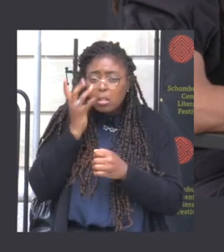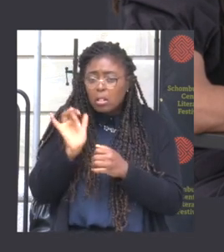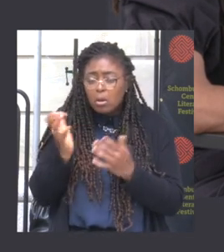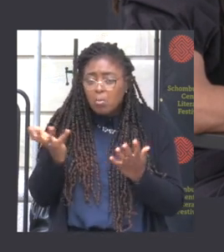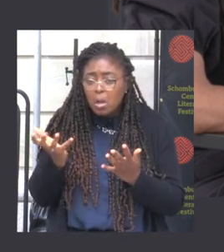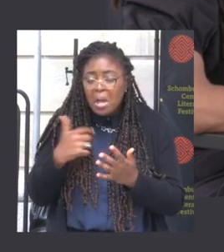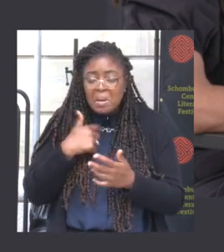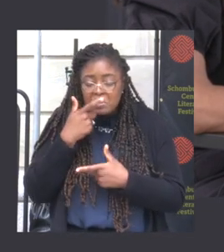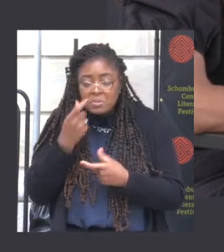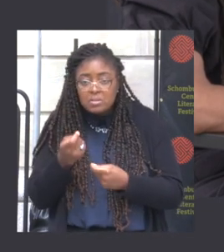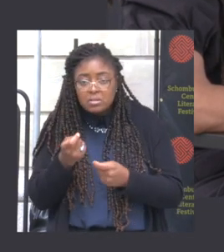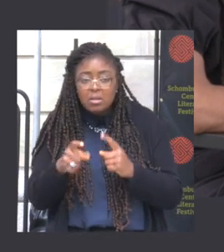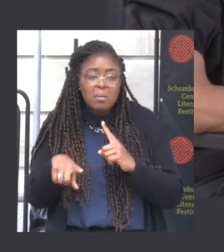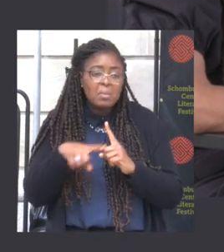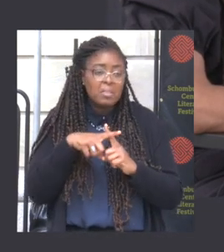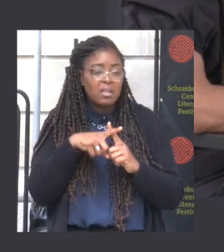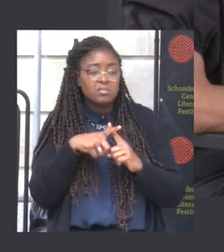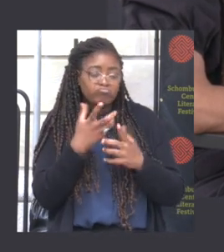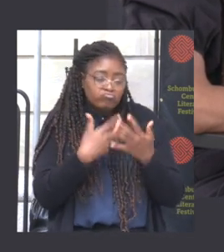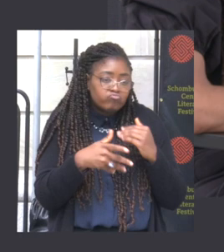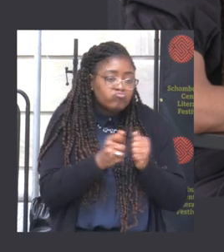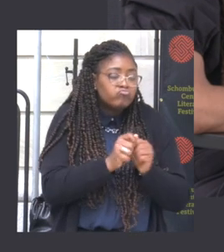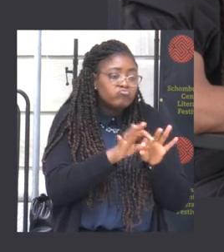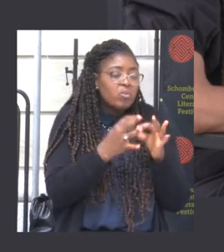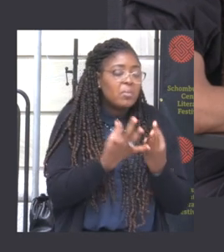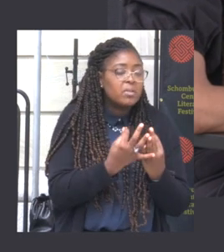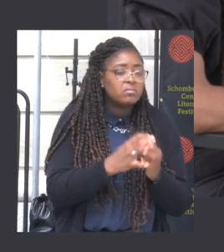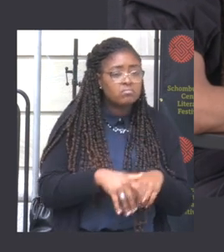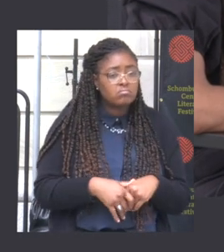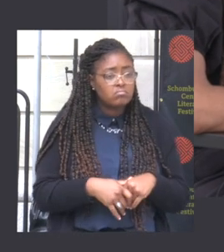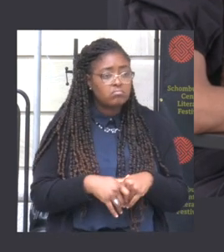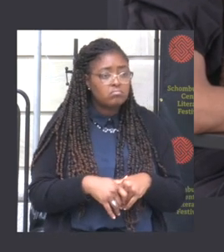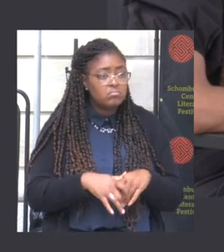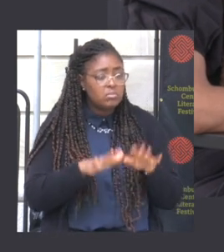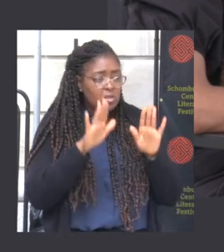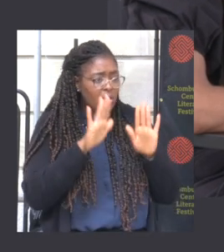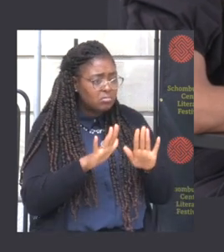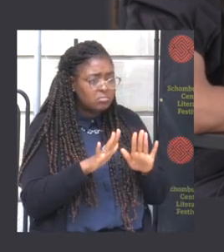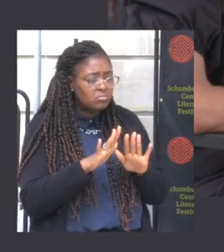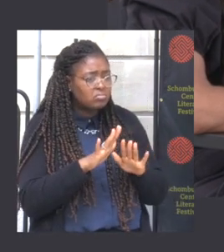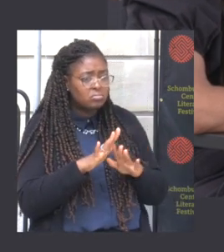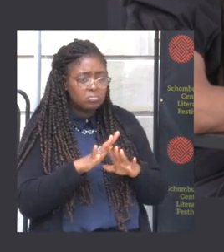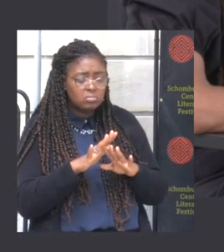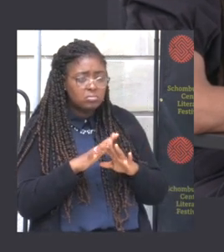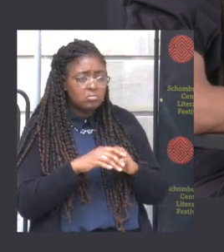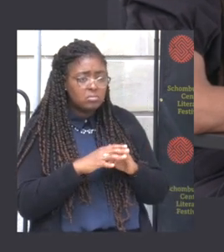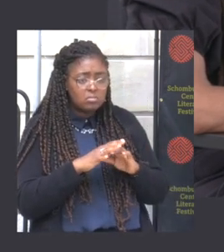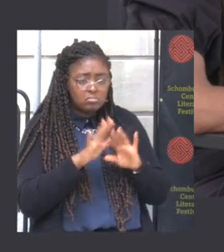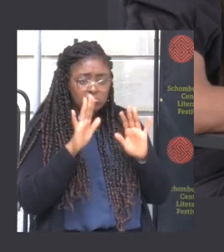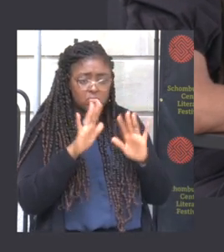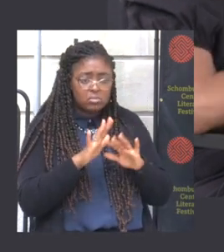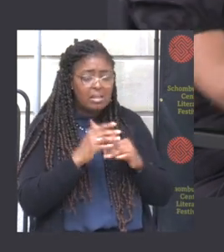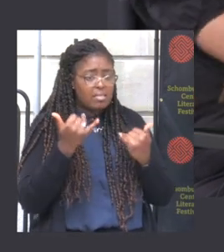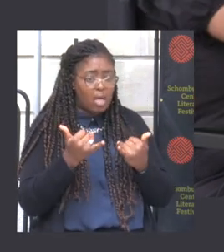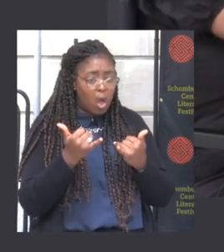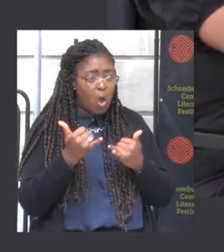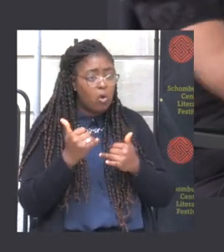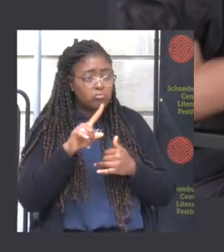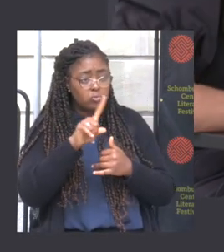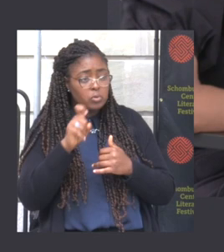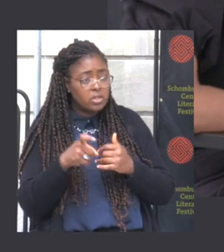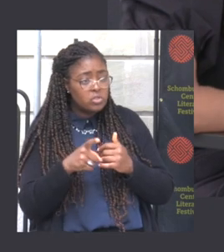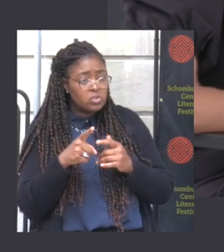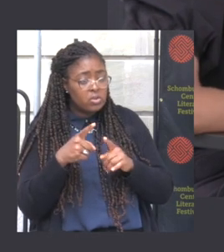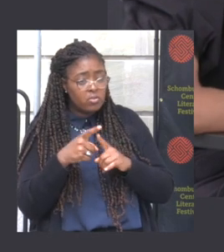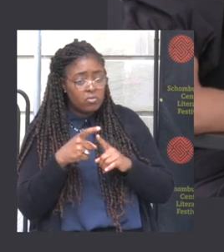with my family. Okay, great. I guess we'll take questions now. You right here in